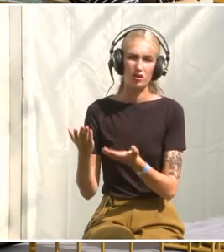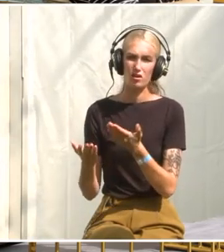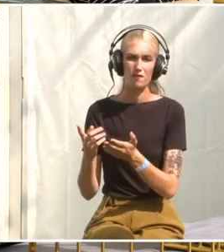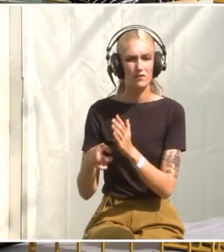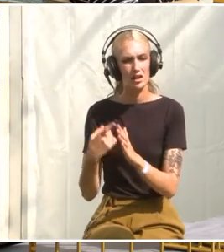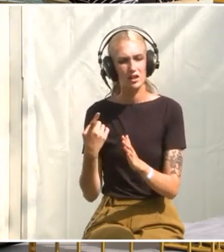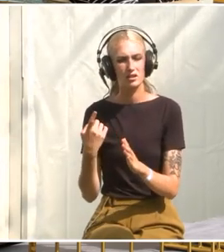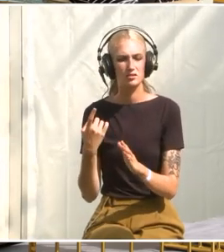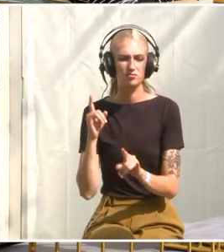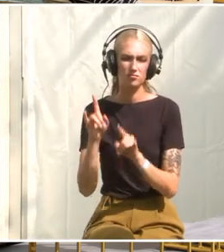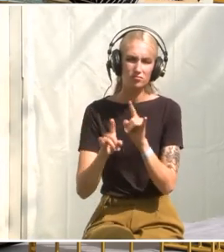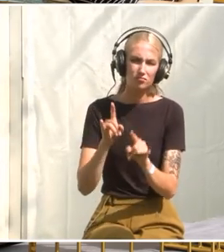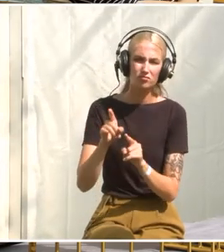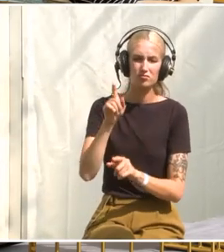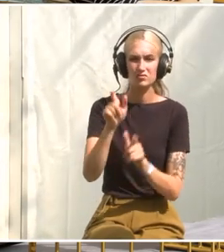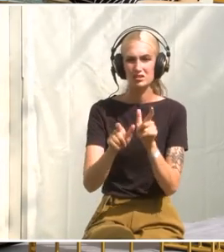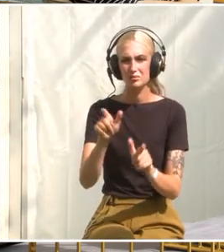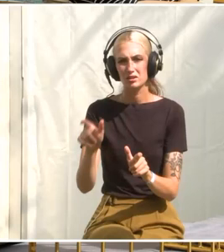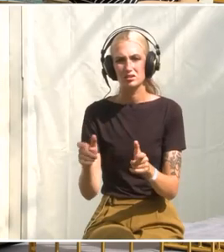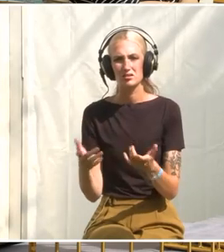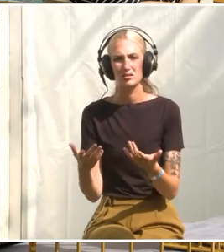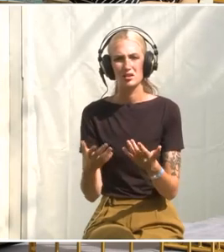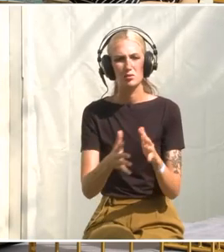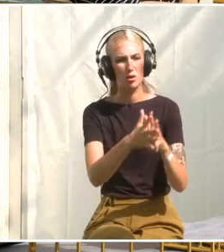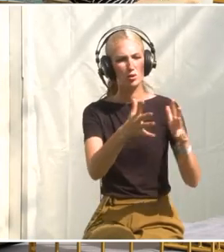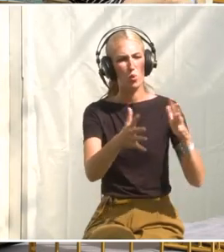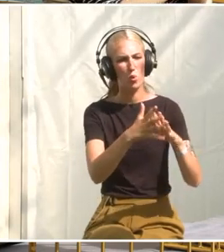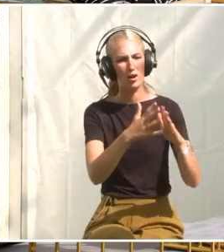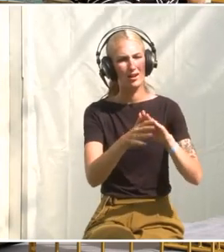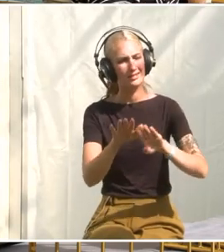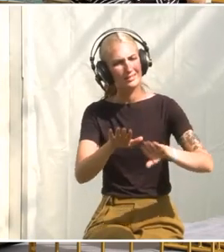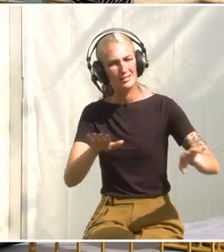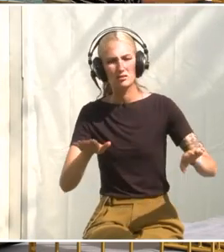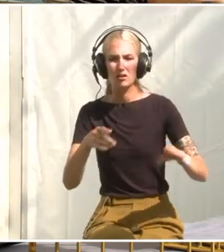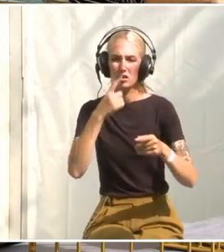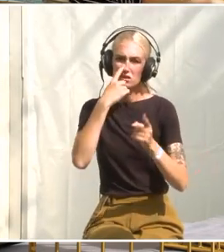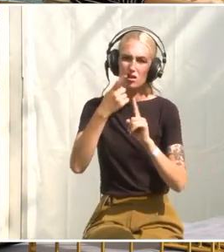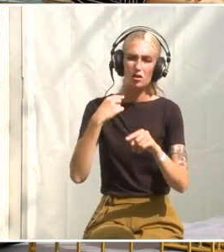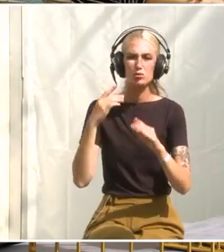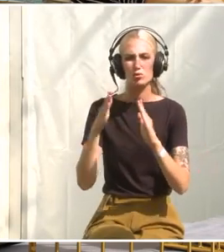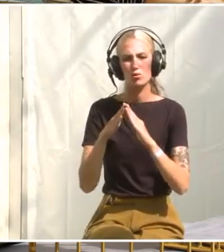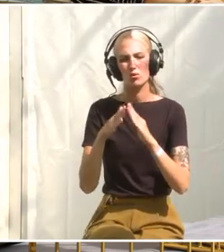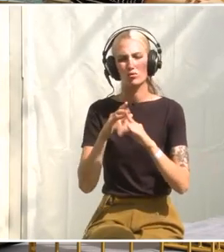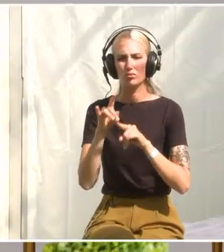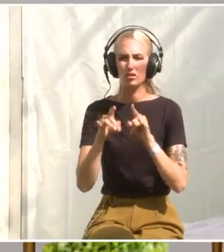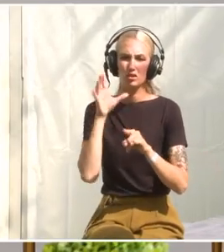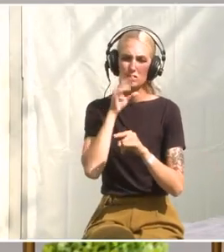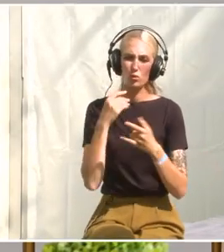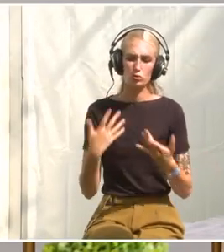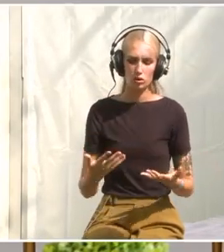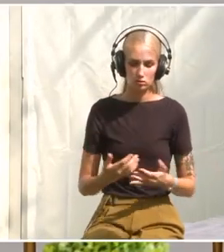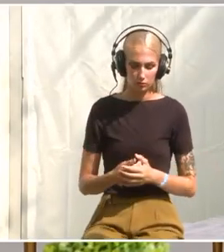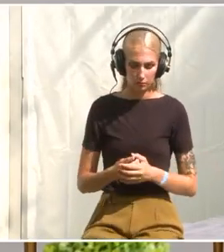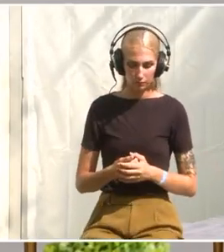attract these people away from bigger cities as well? Yeah, I got from my specialists